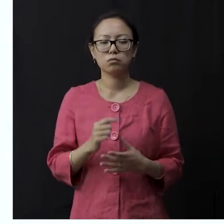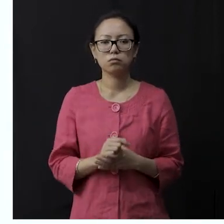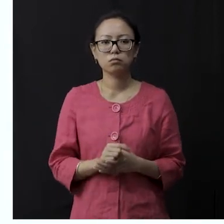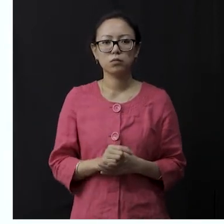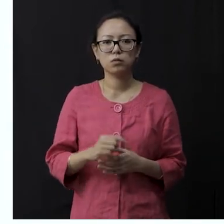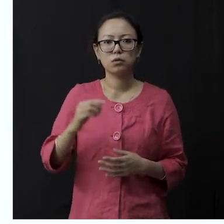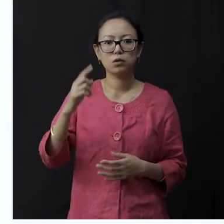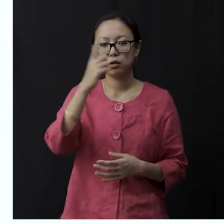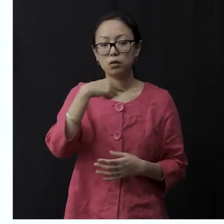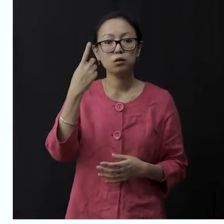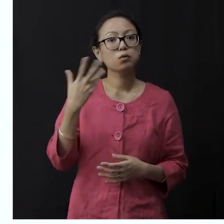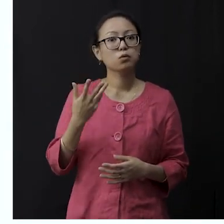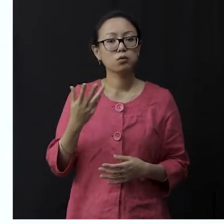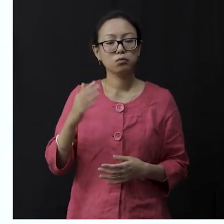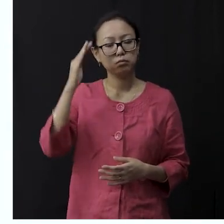is the poem.